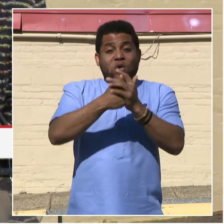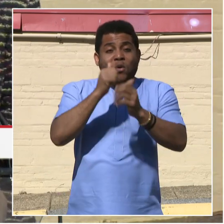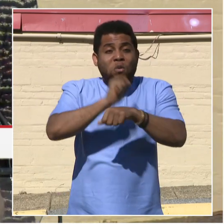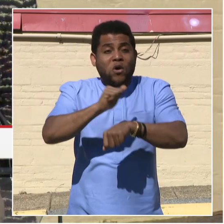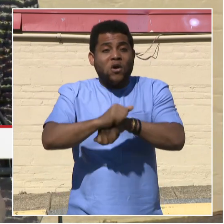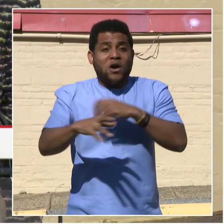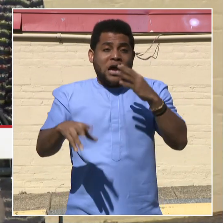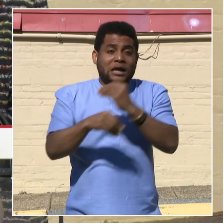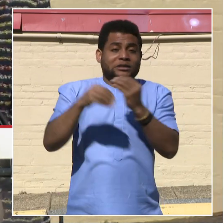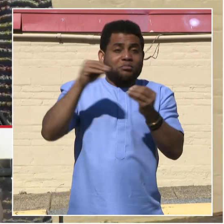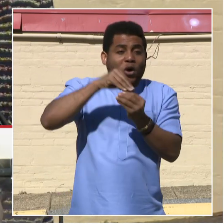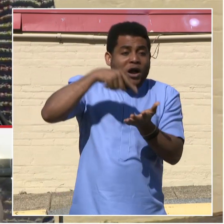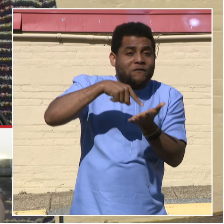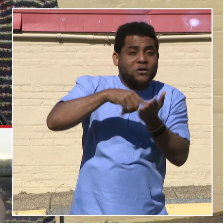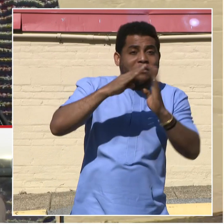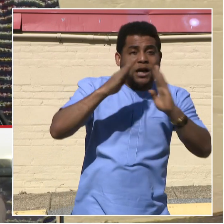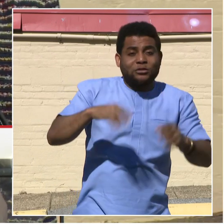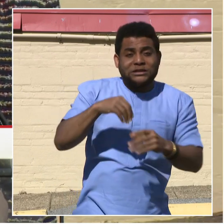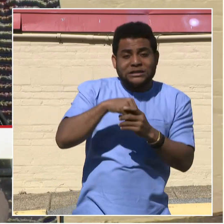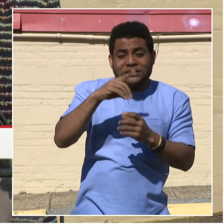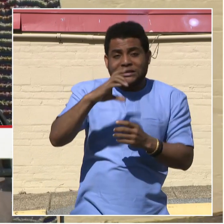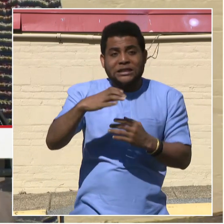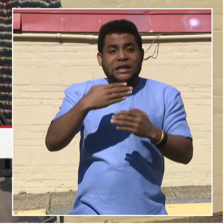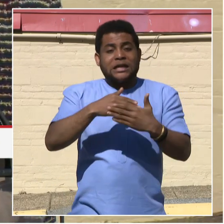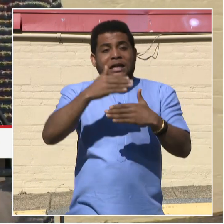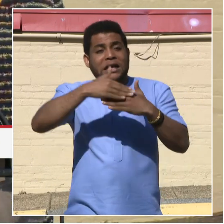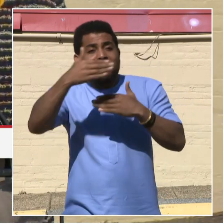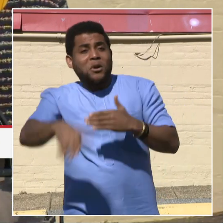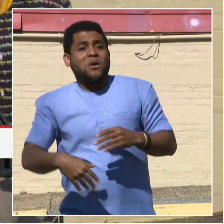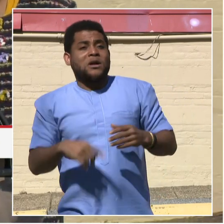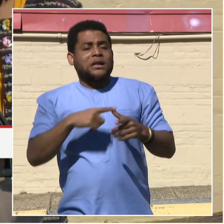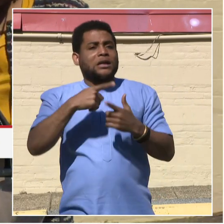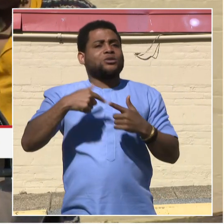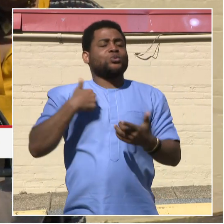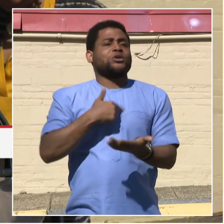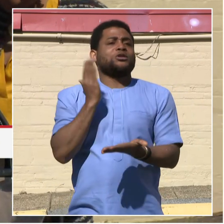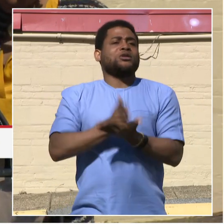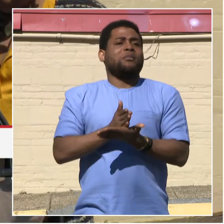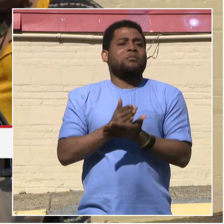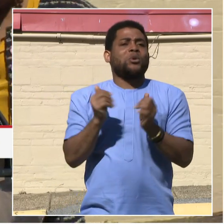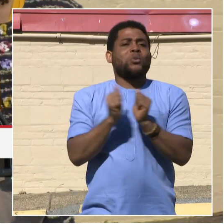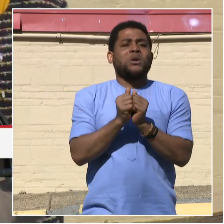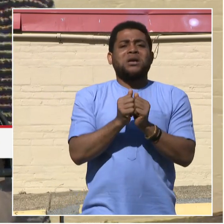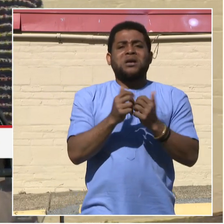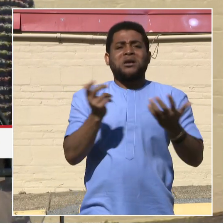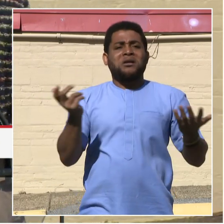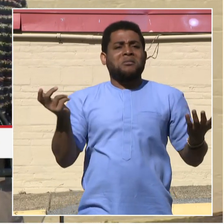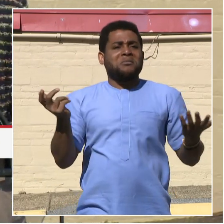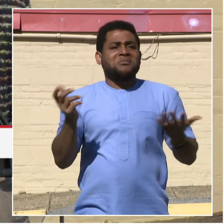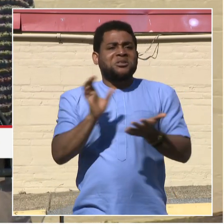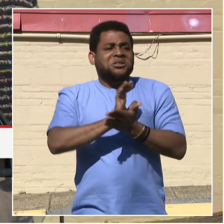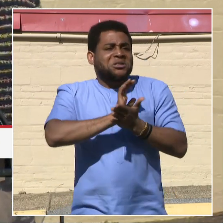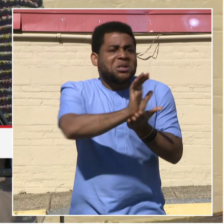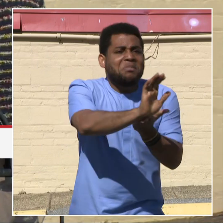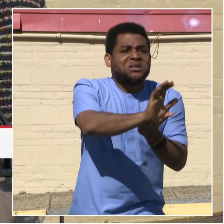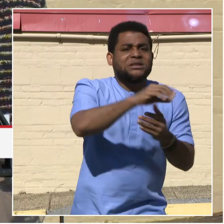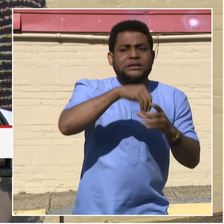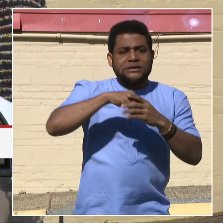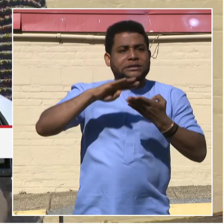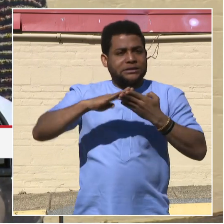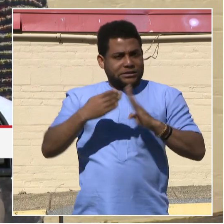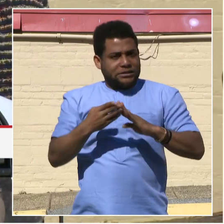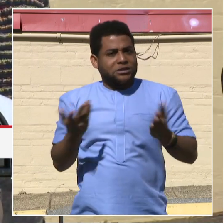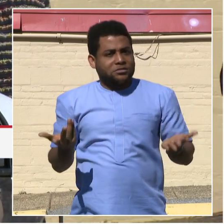housing in D.C. neighborhoods, that we can put a stop to displacement in our city. We want to give